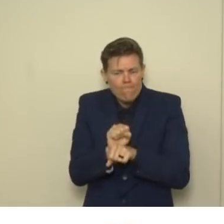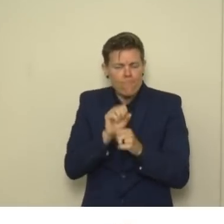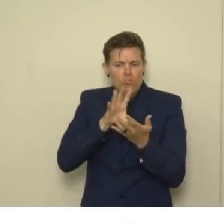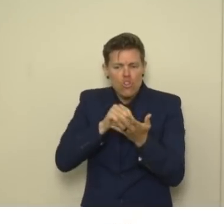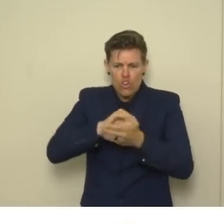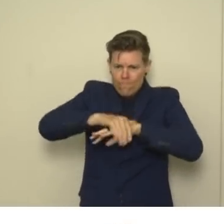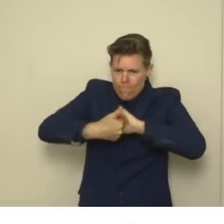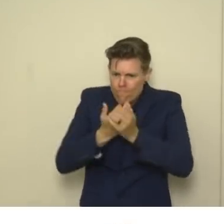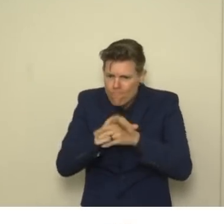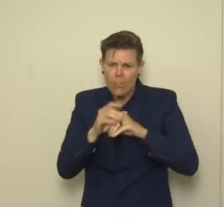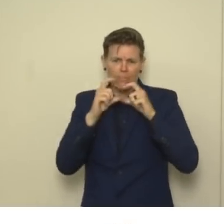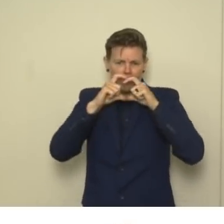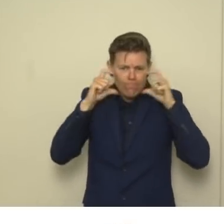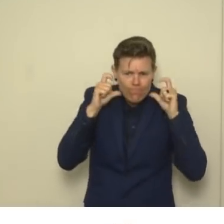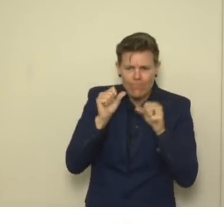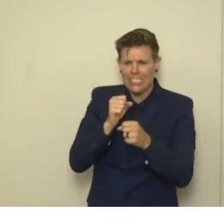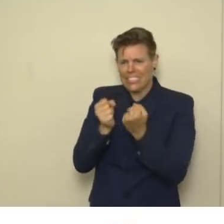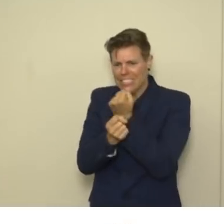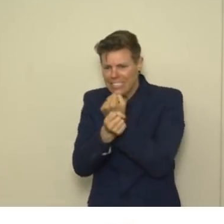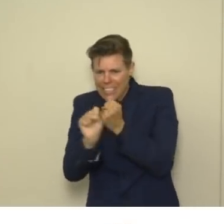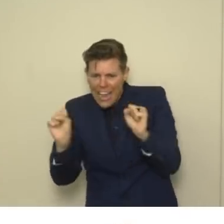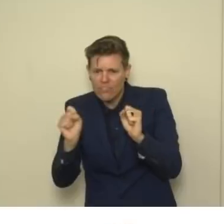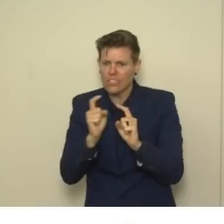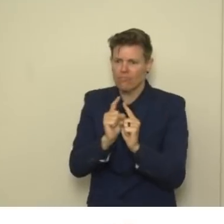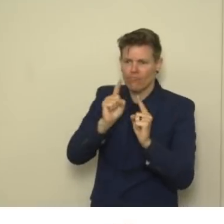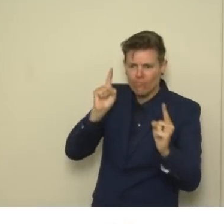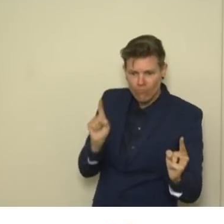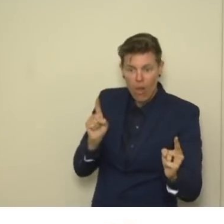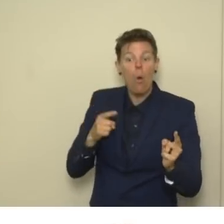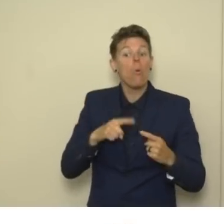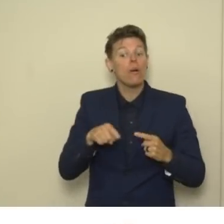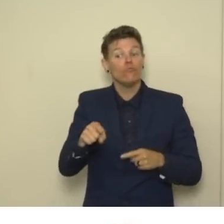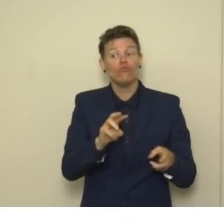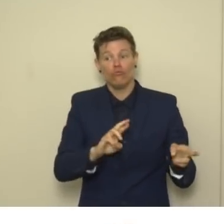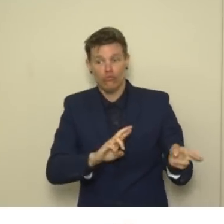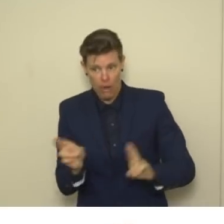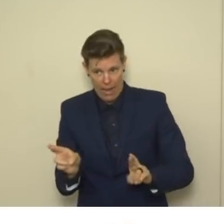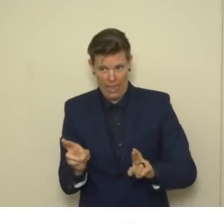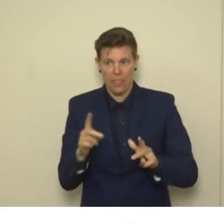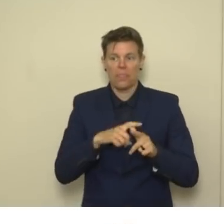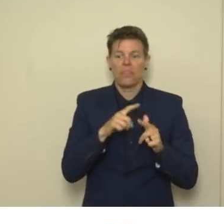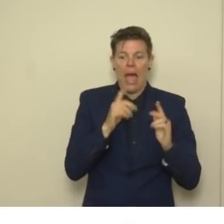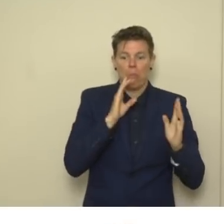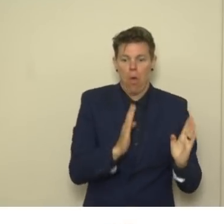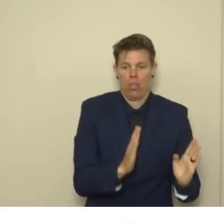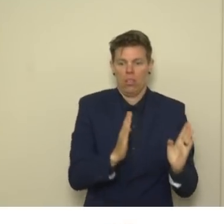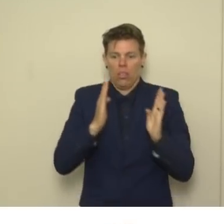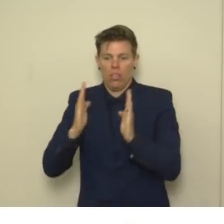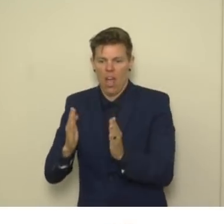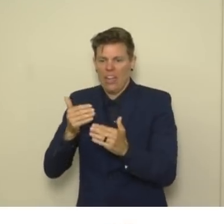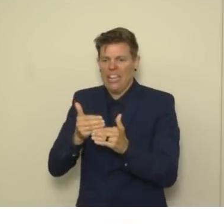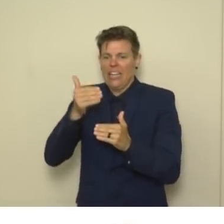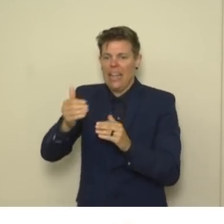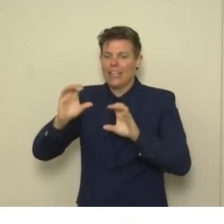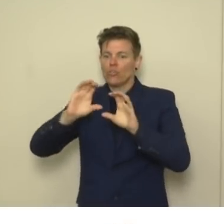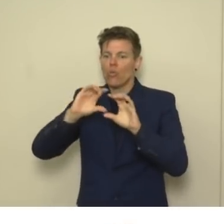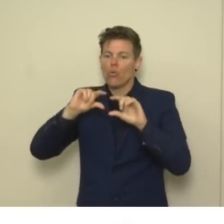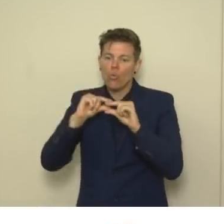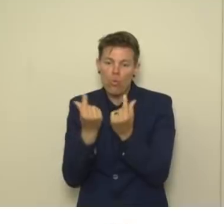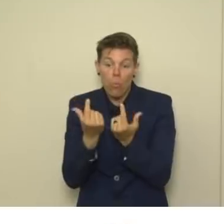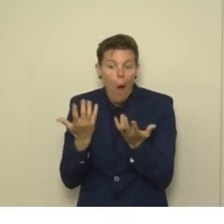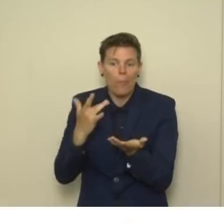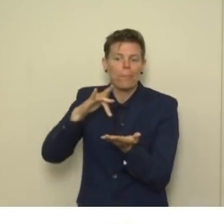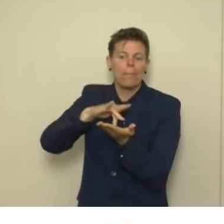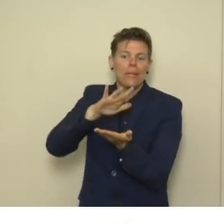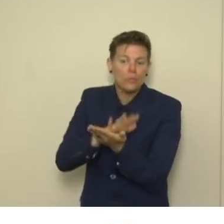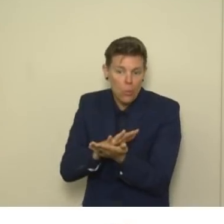would do is we would start to bring in, say, the next group and the next group. So mid-school students, high school